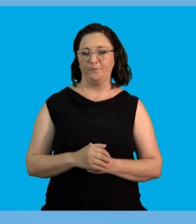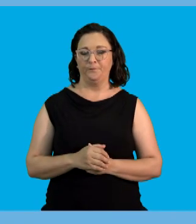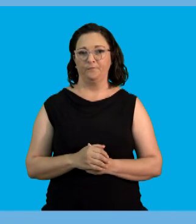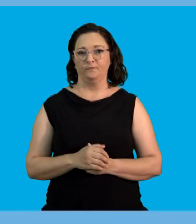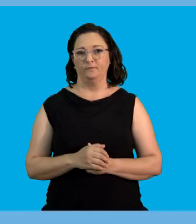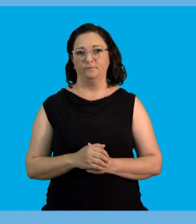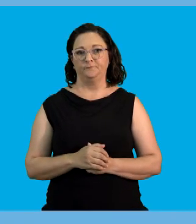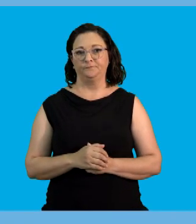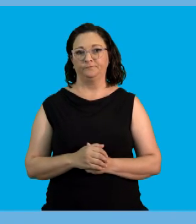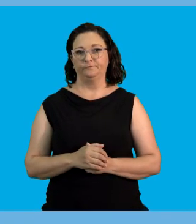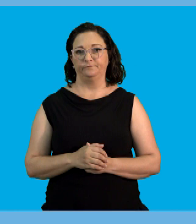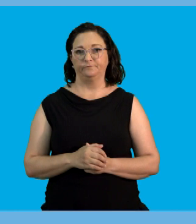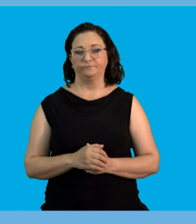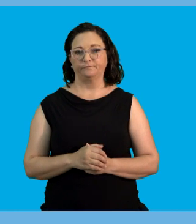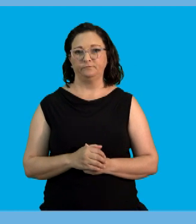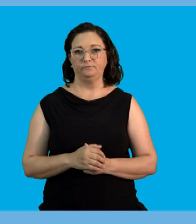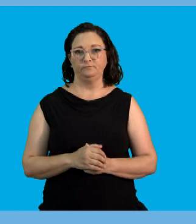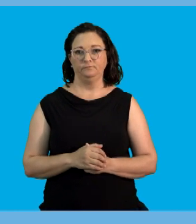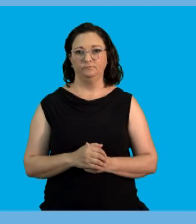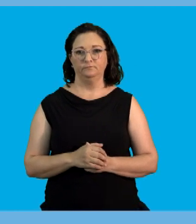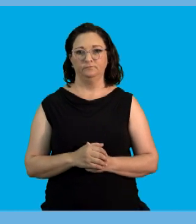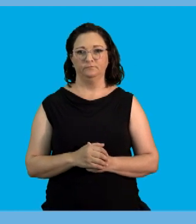by being